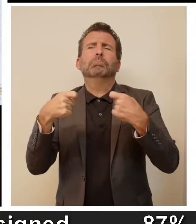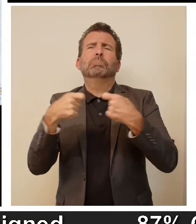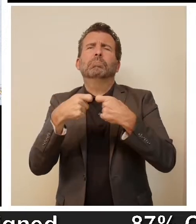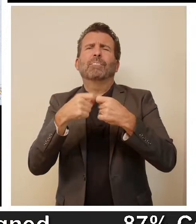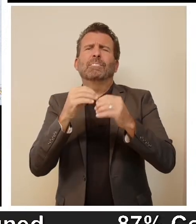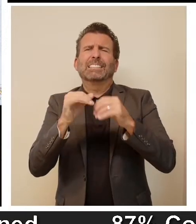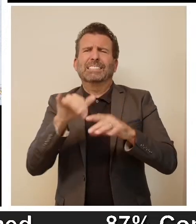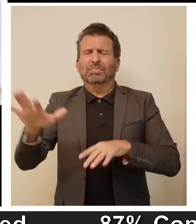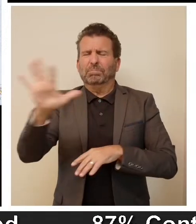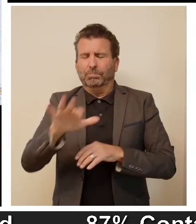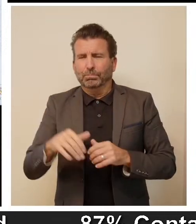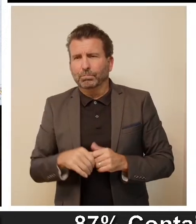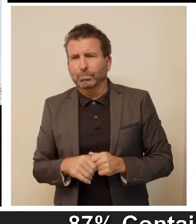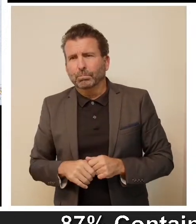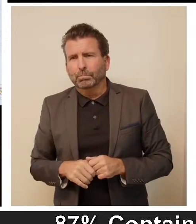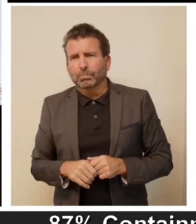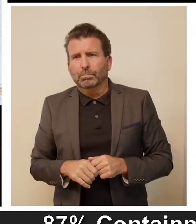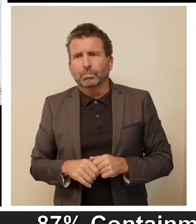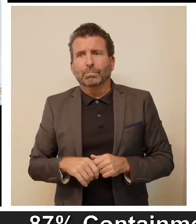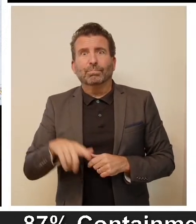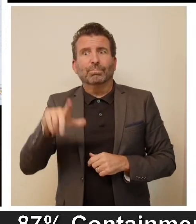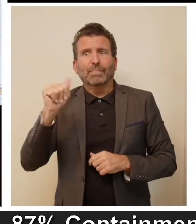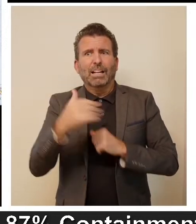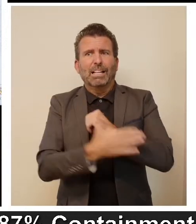PSPS in Los Angeles County is